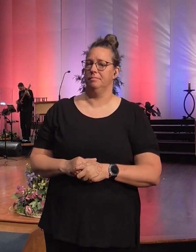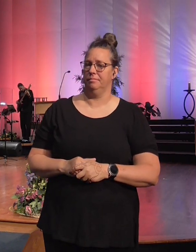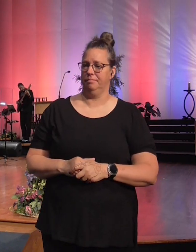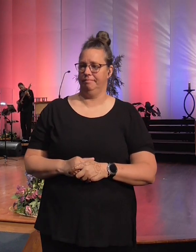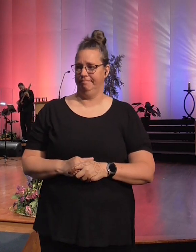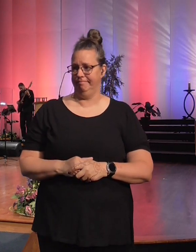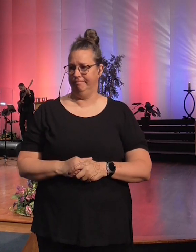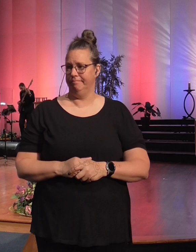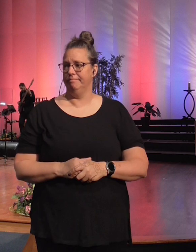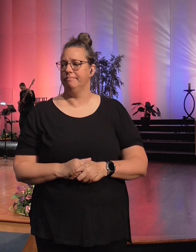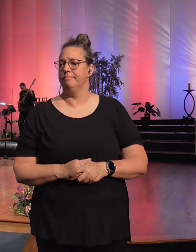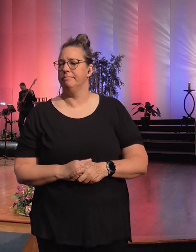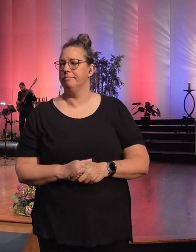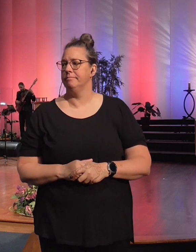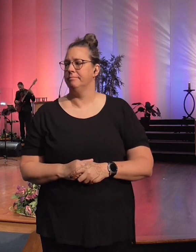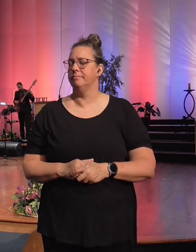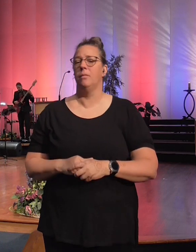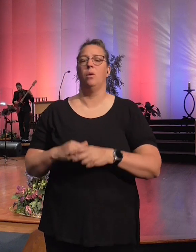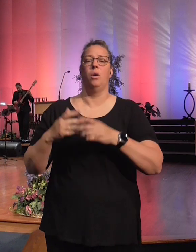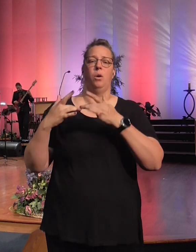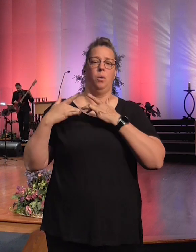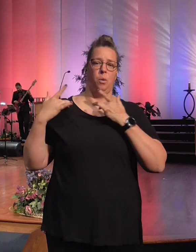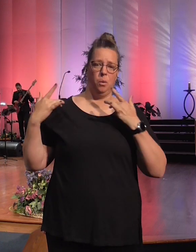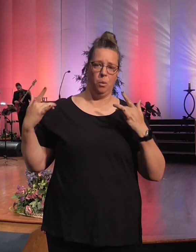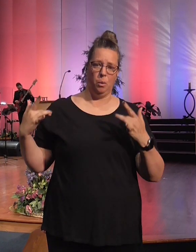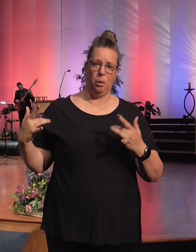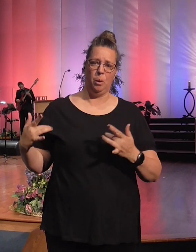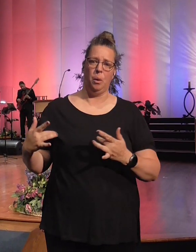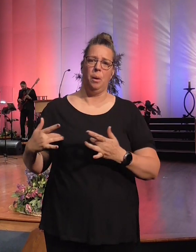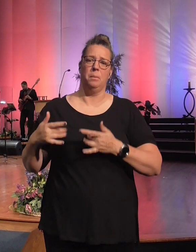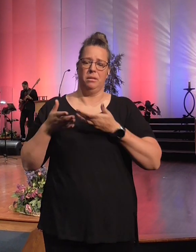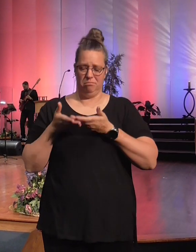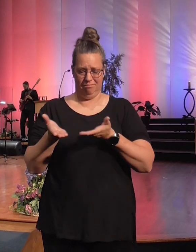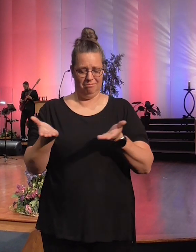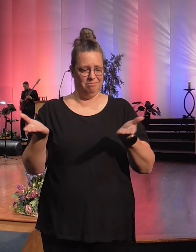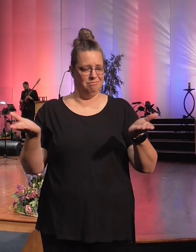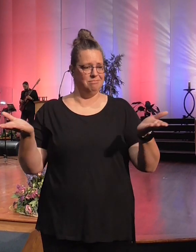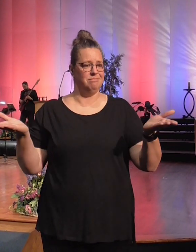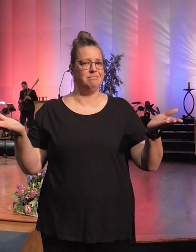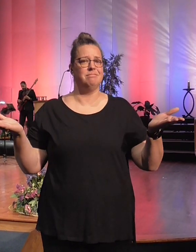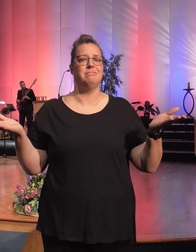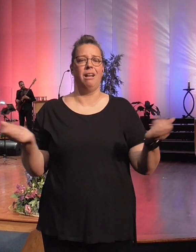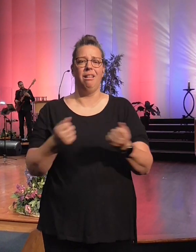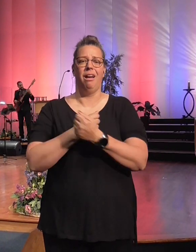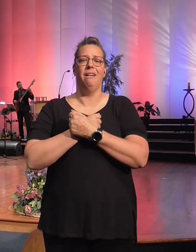With open heart, I love.